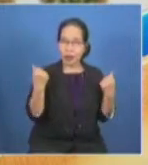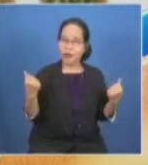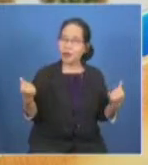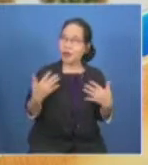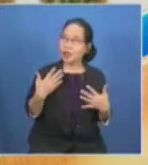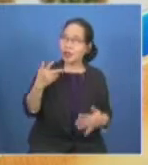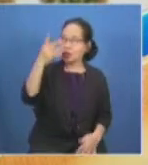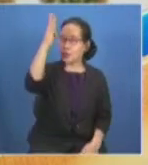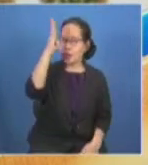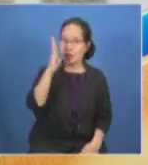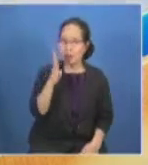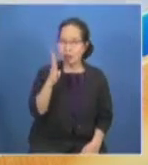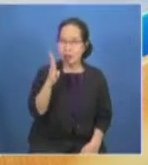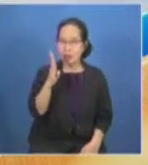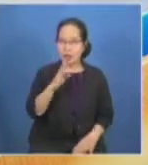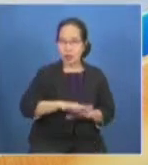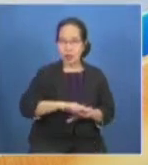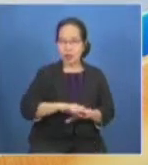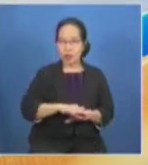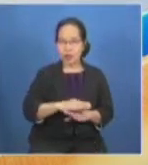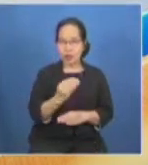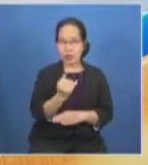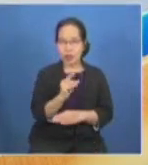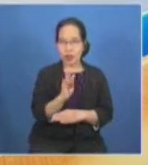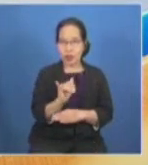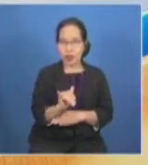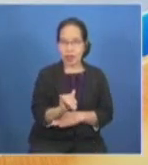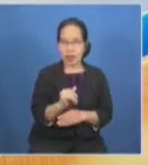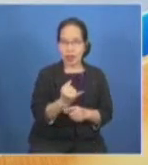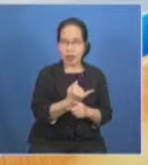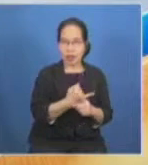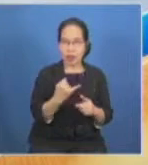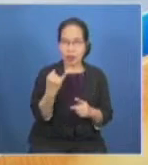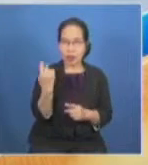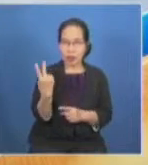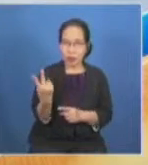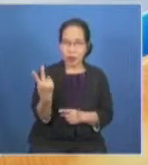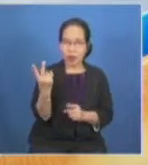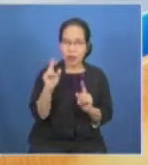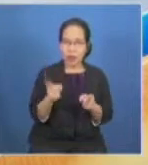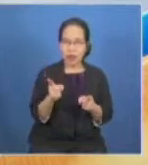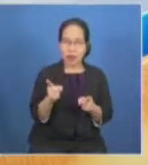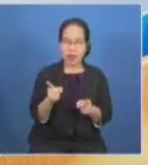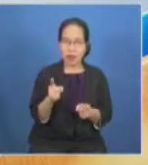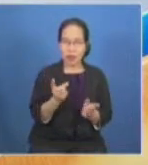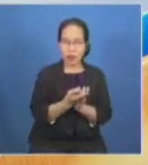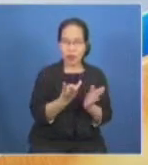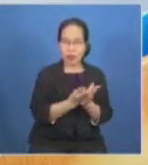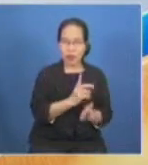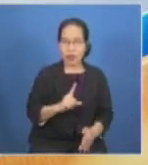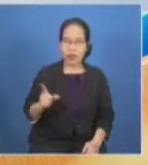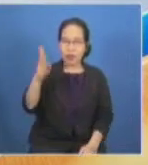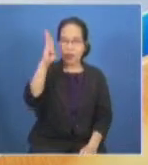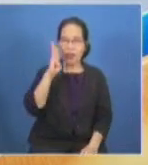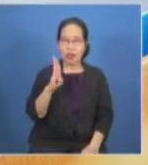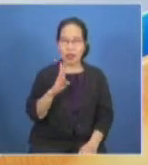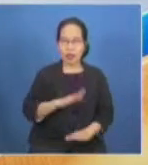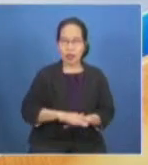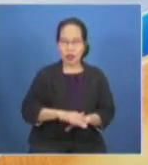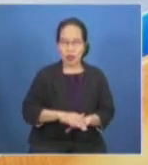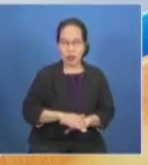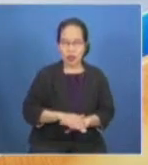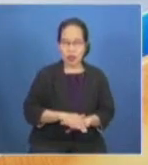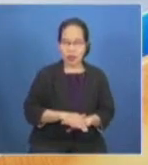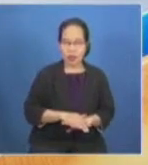have fear of God, this coming January 2, please accommodate our request. God